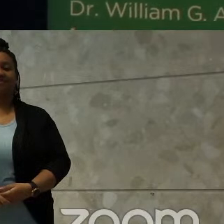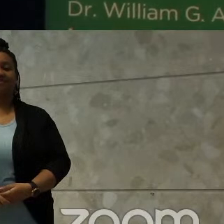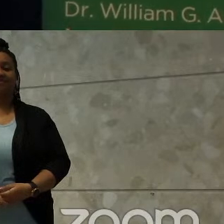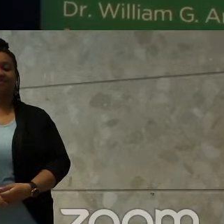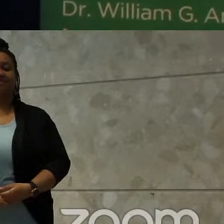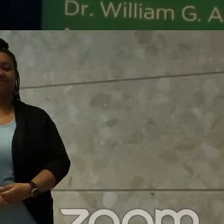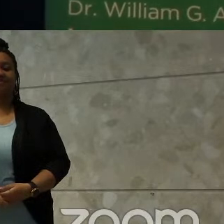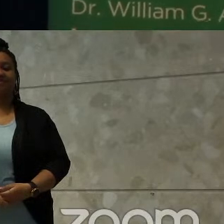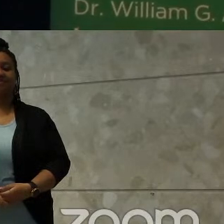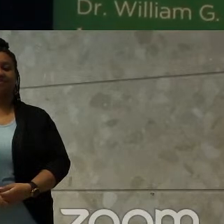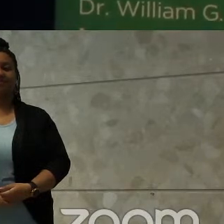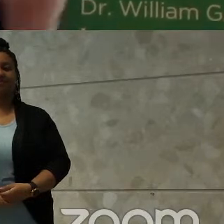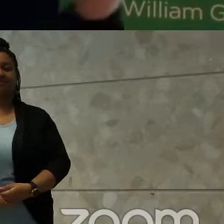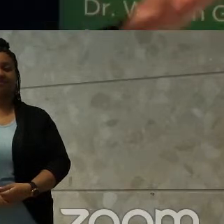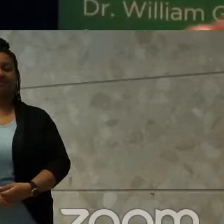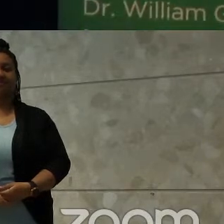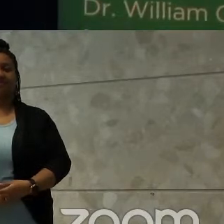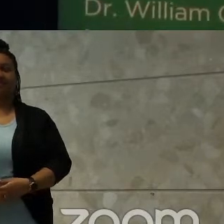Ani.